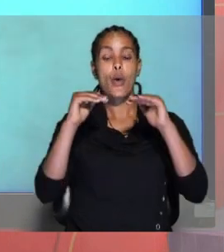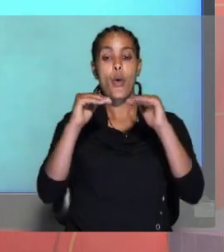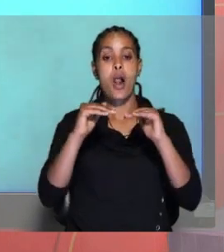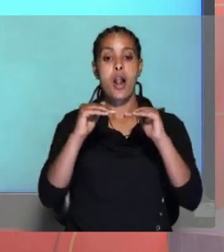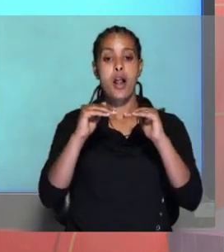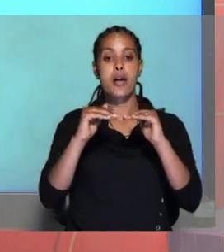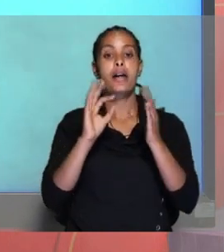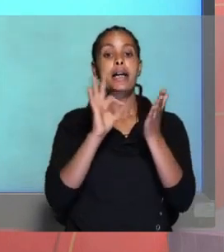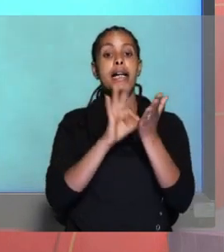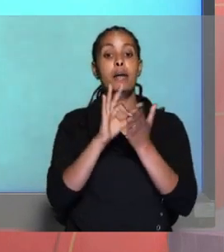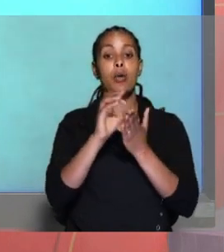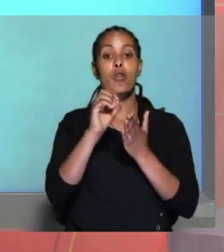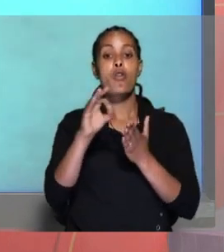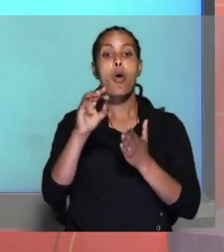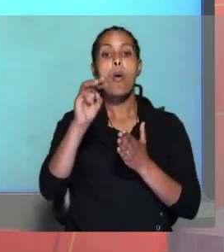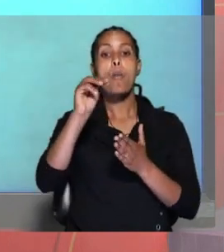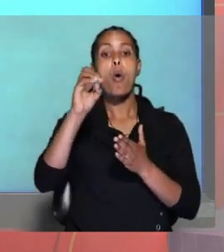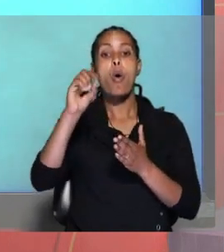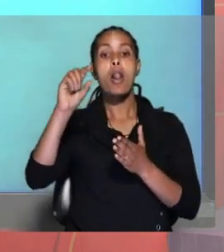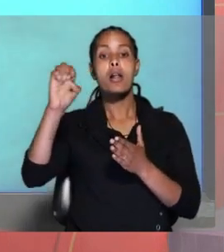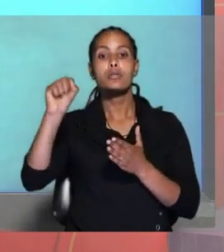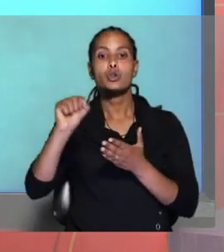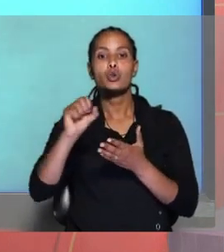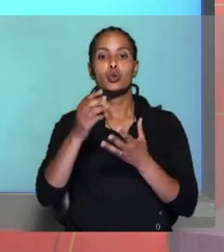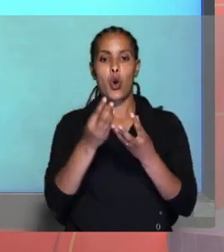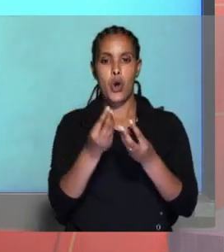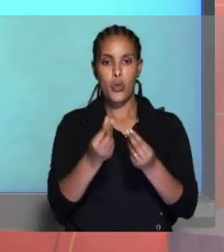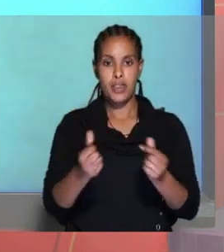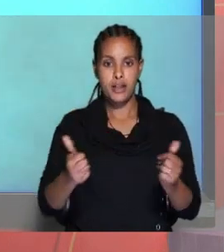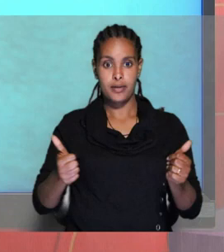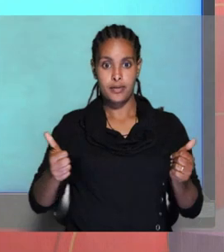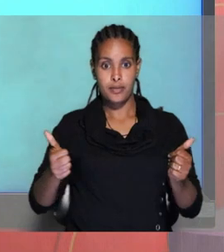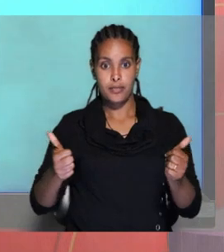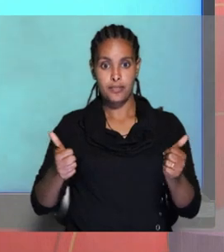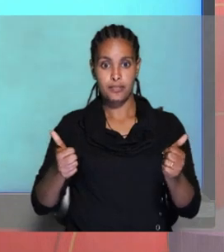equal number of mole of solutes,